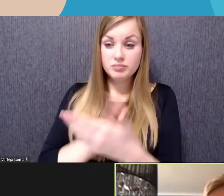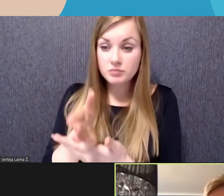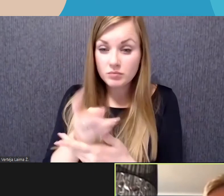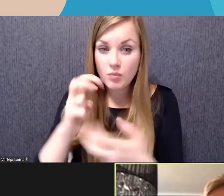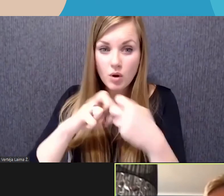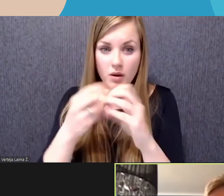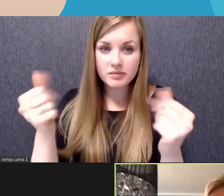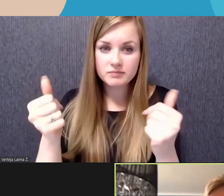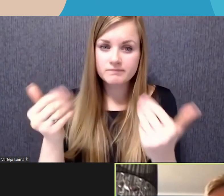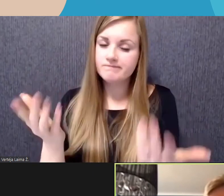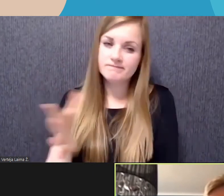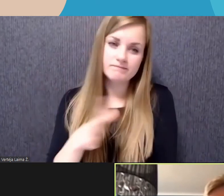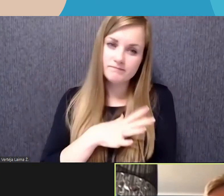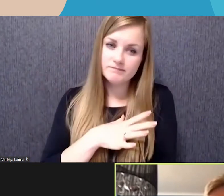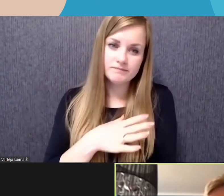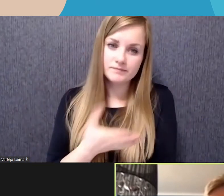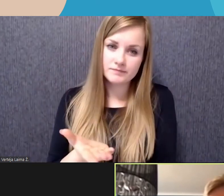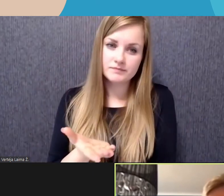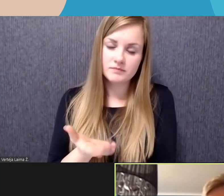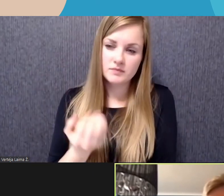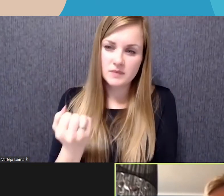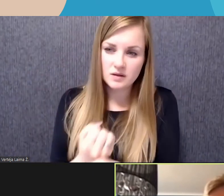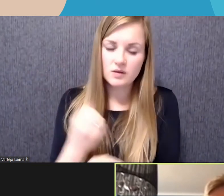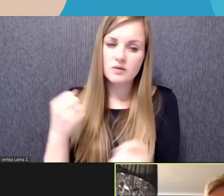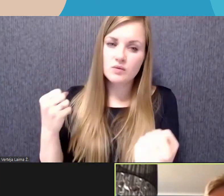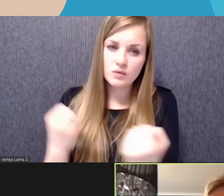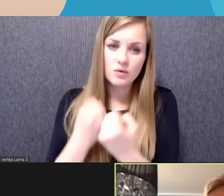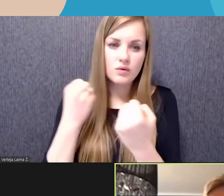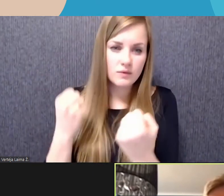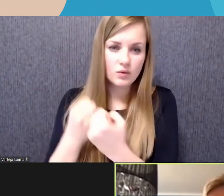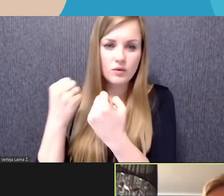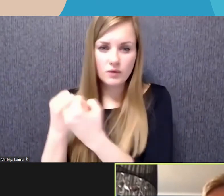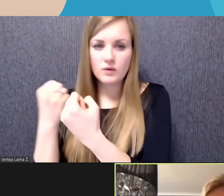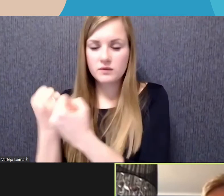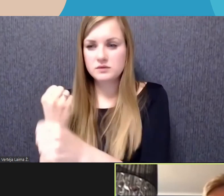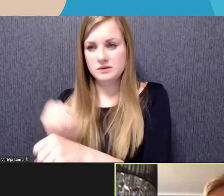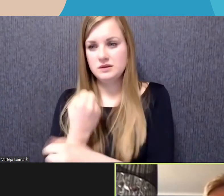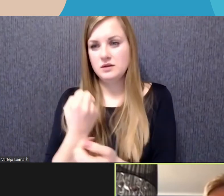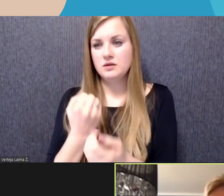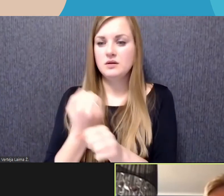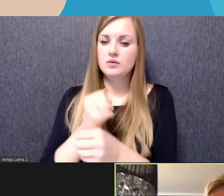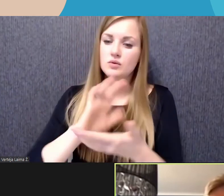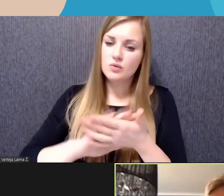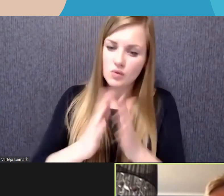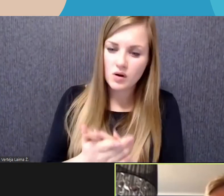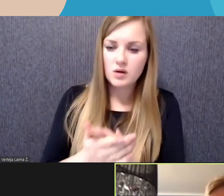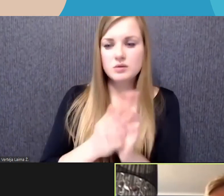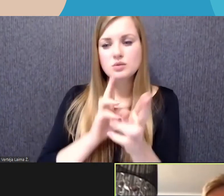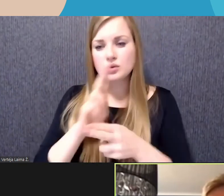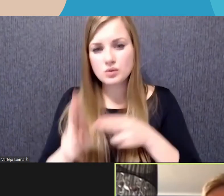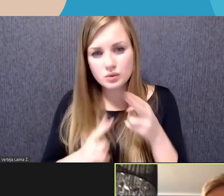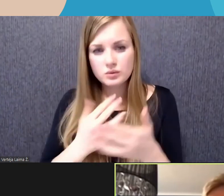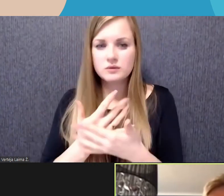However, it is disappointing that it is not possible or hard to impossible to address these problems